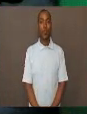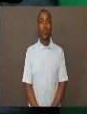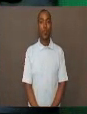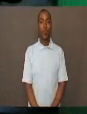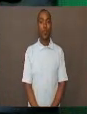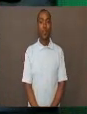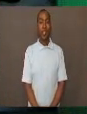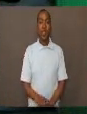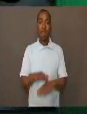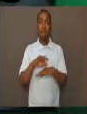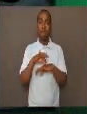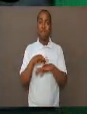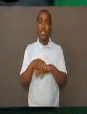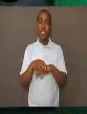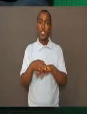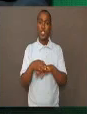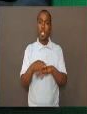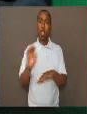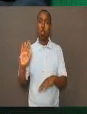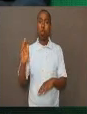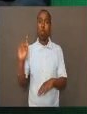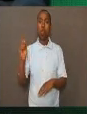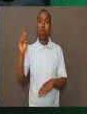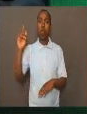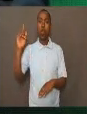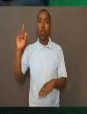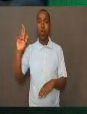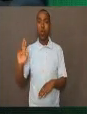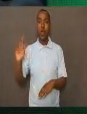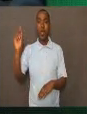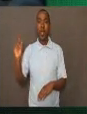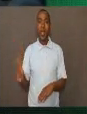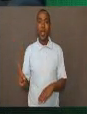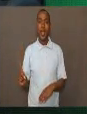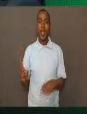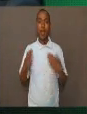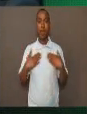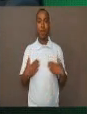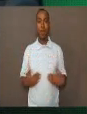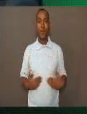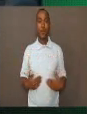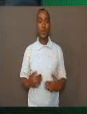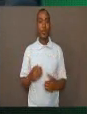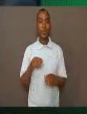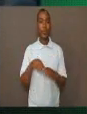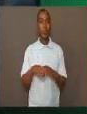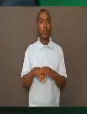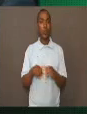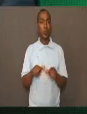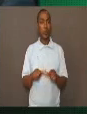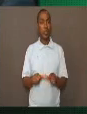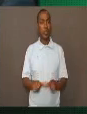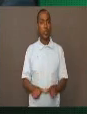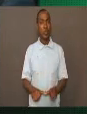An infection like gonorrhea can live in your body for long